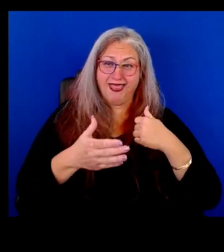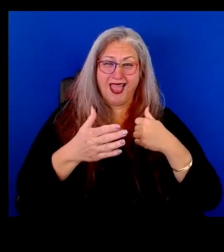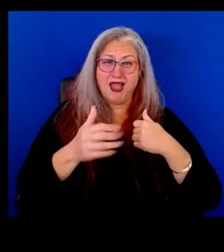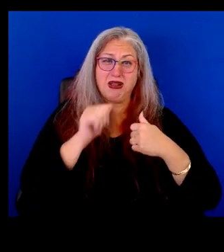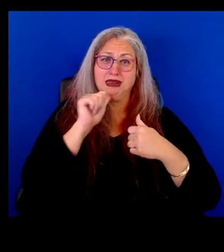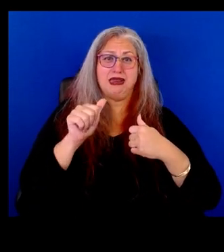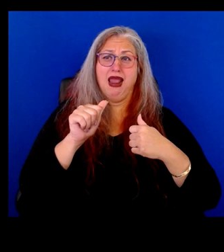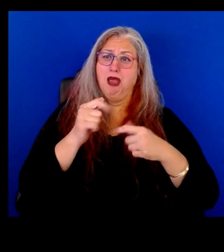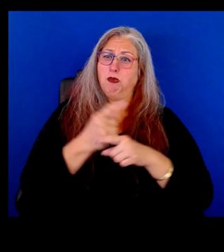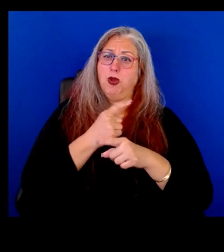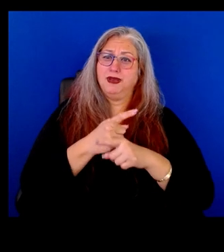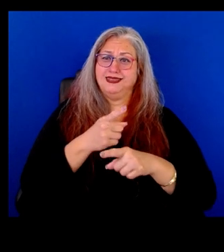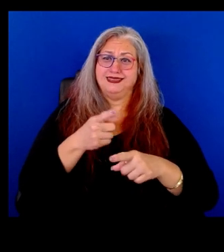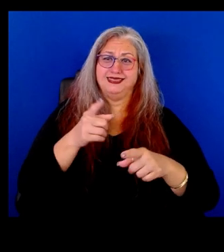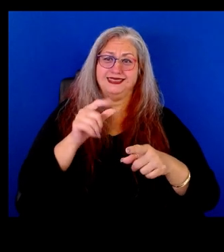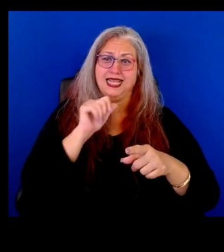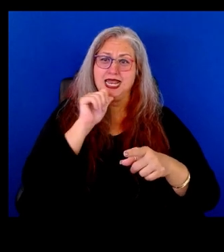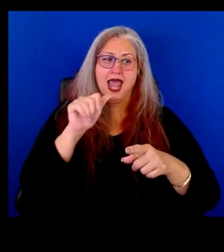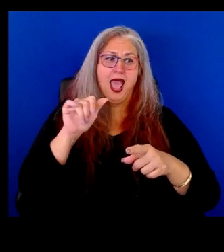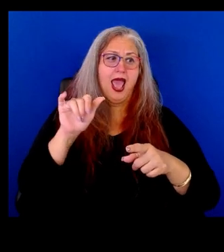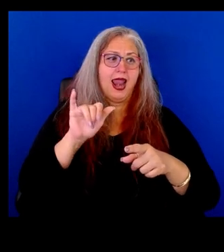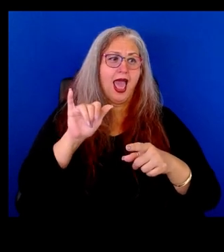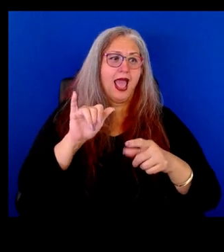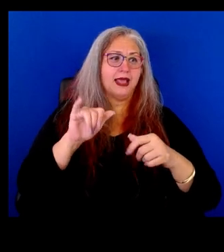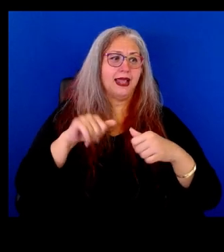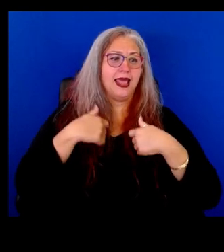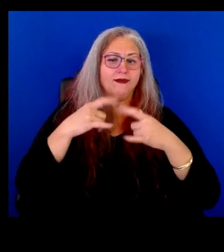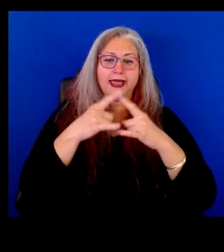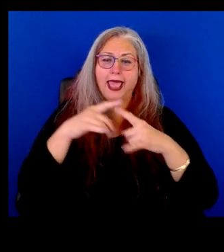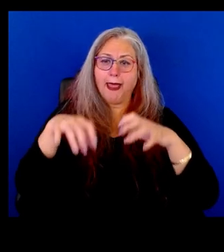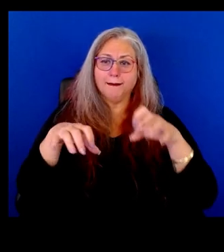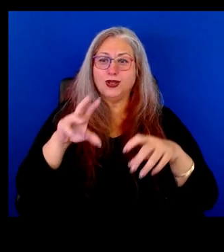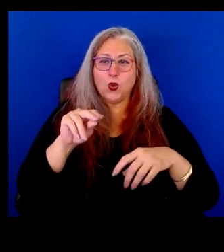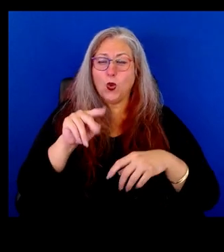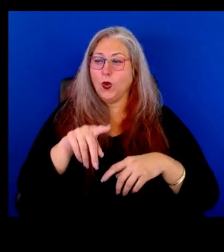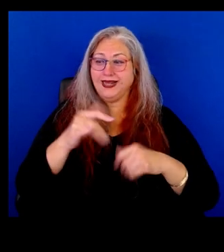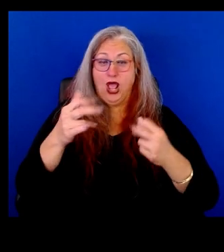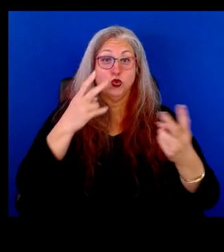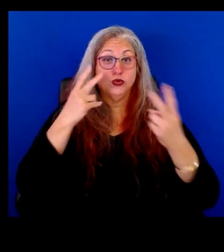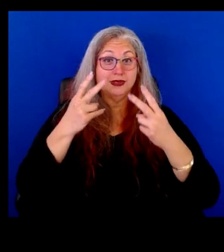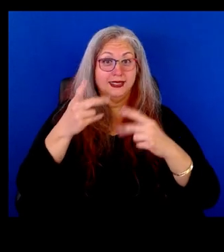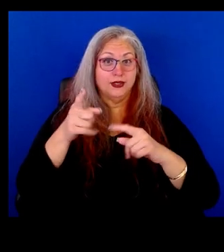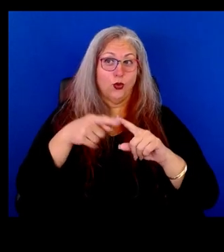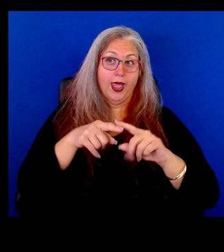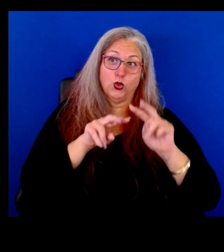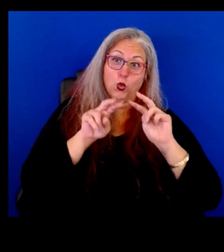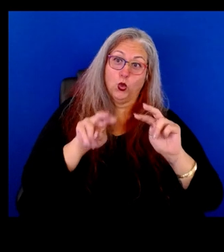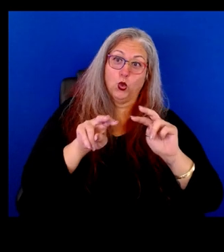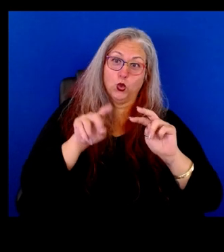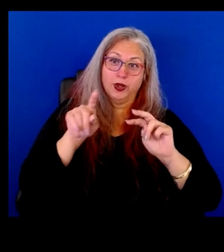far from being like living in a camp or something. It was, and as we see on, as we're